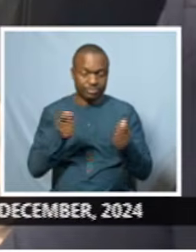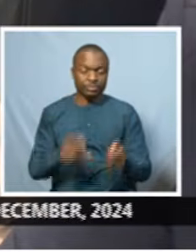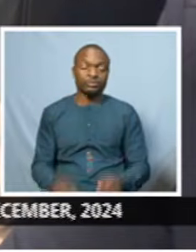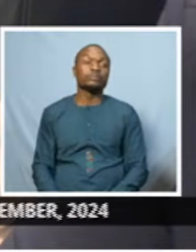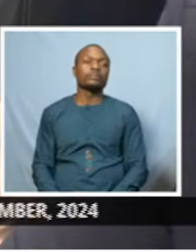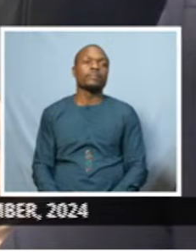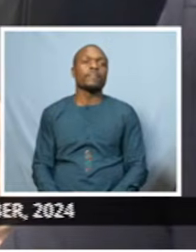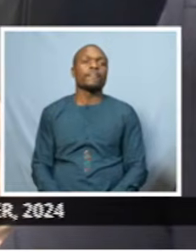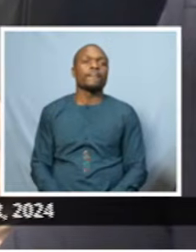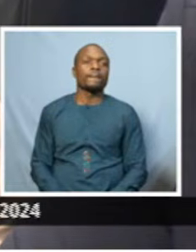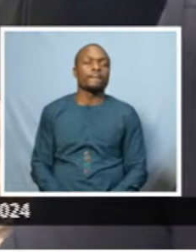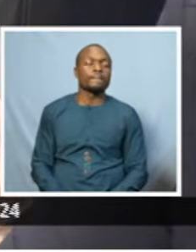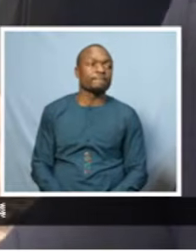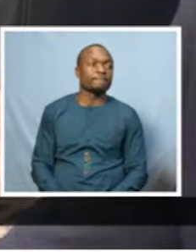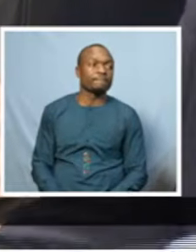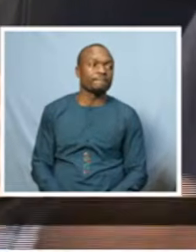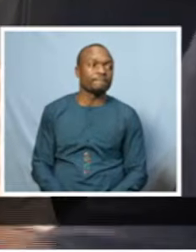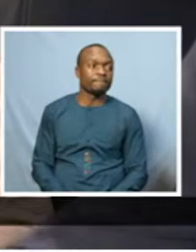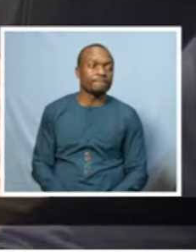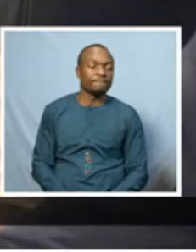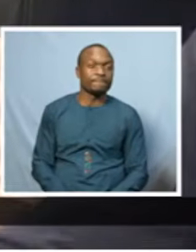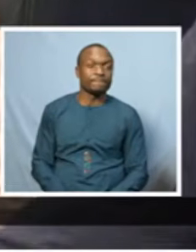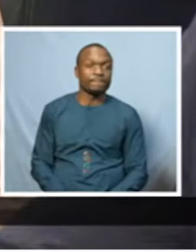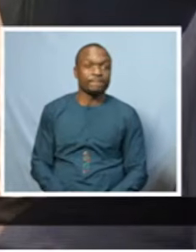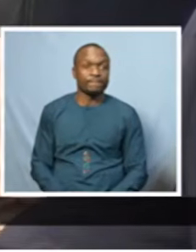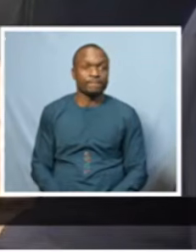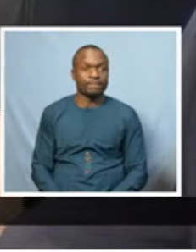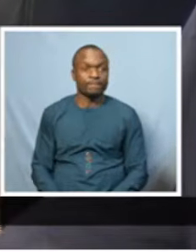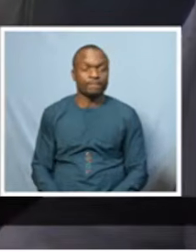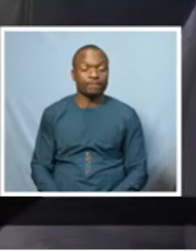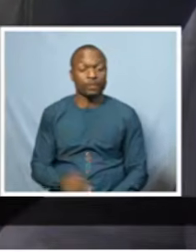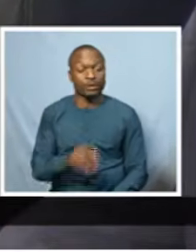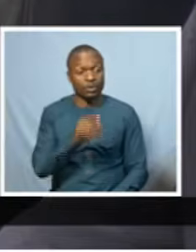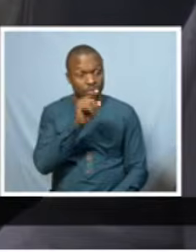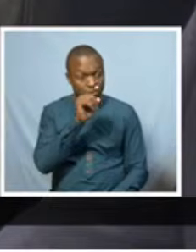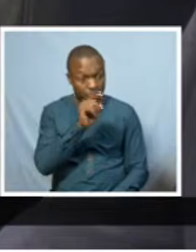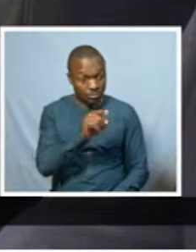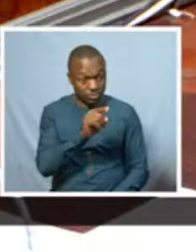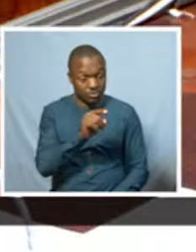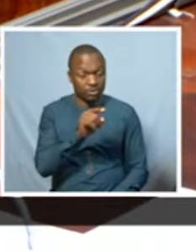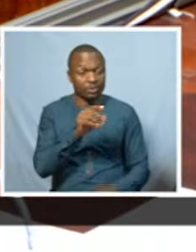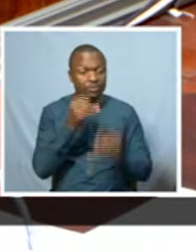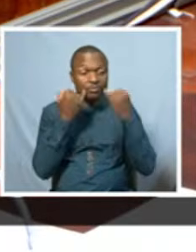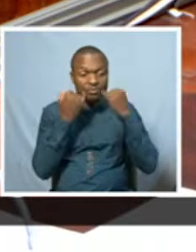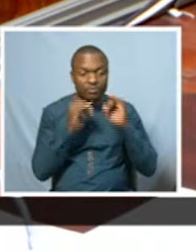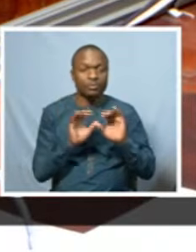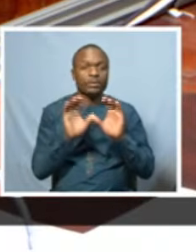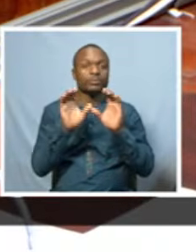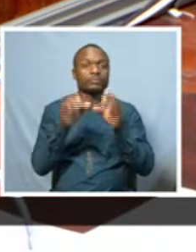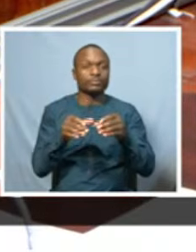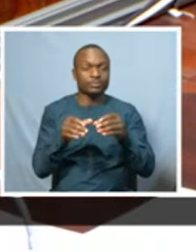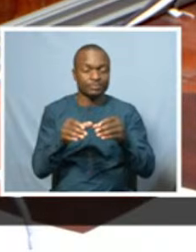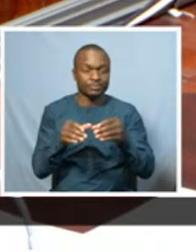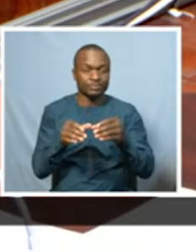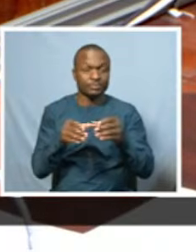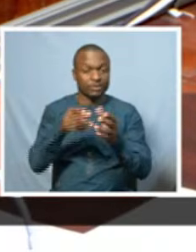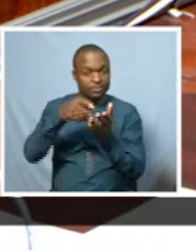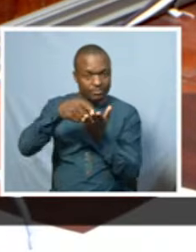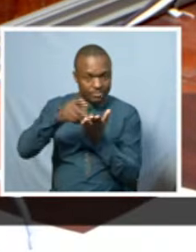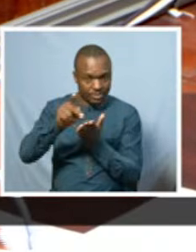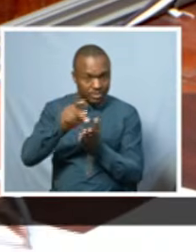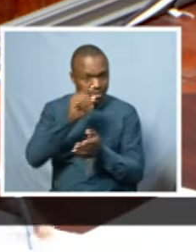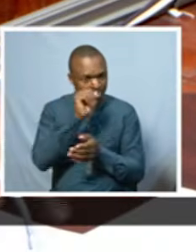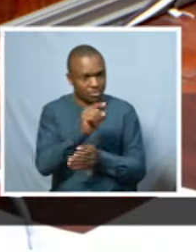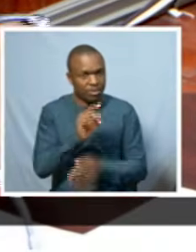And okay, then, listen there. Yeah. Just to confirm, you told this committee that the payments